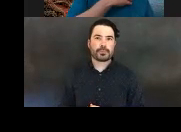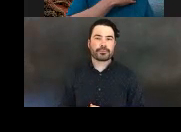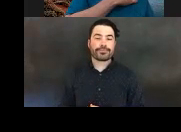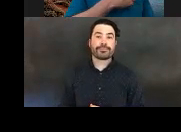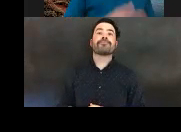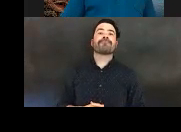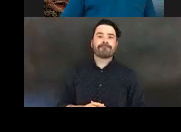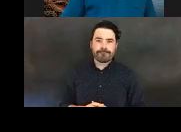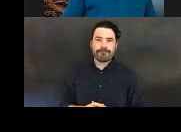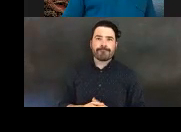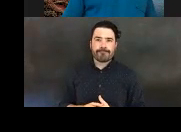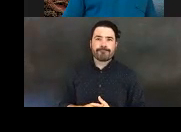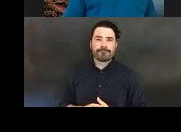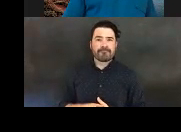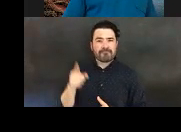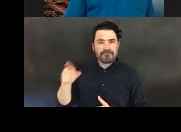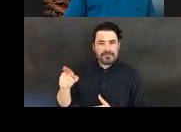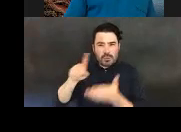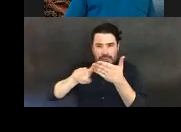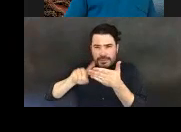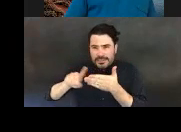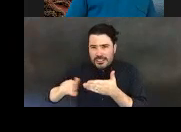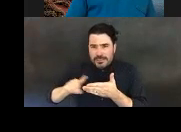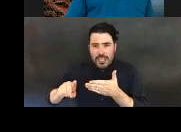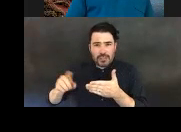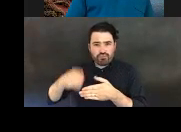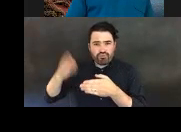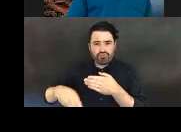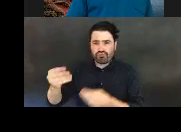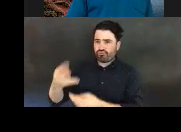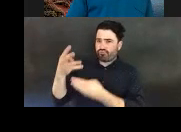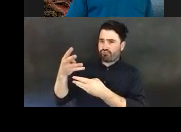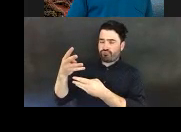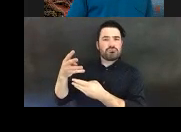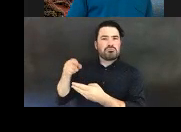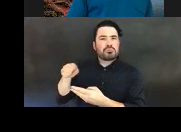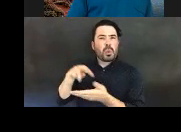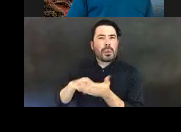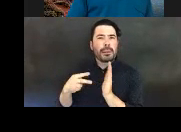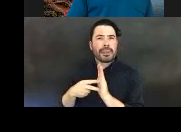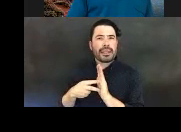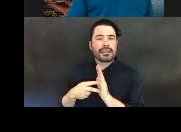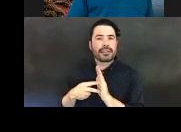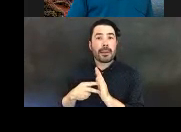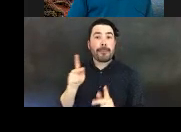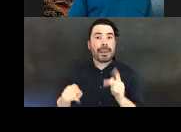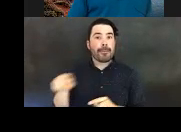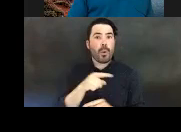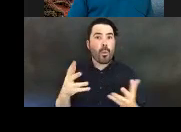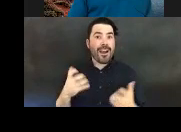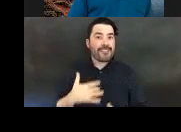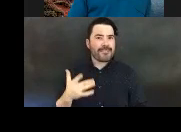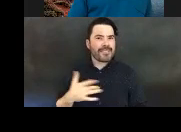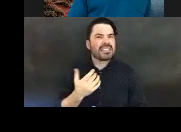So what do these results tell us? It tells us that we are asking to feel safe from